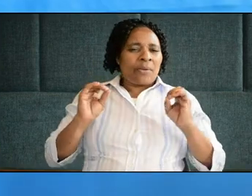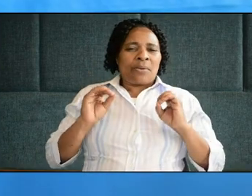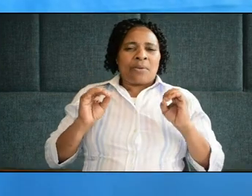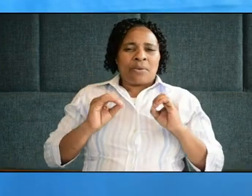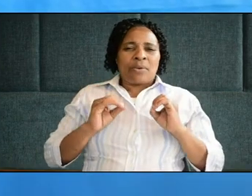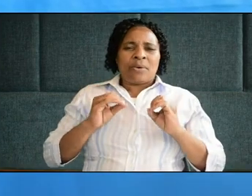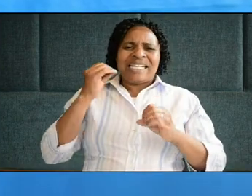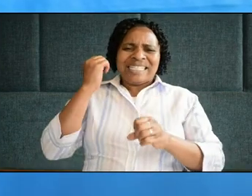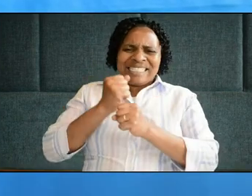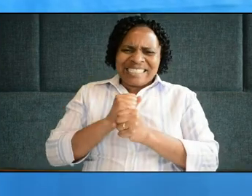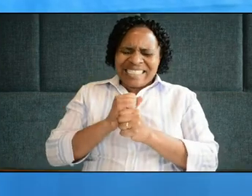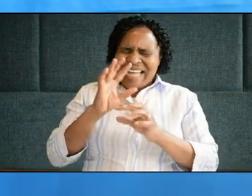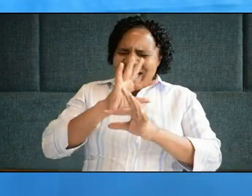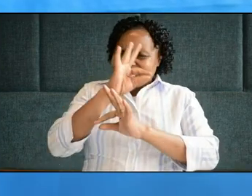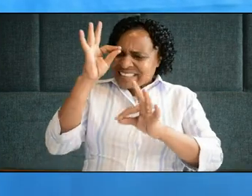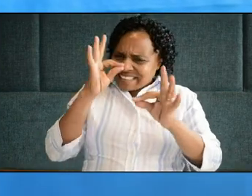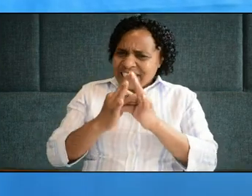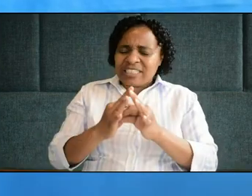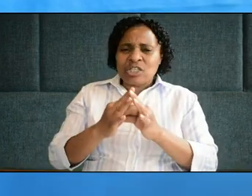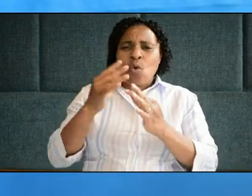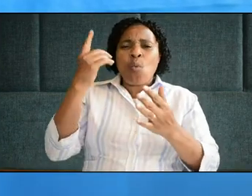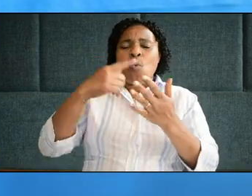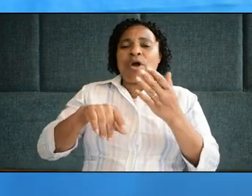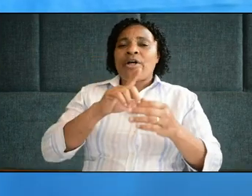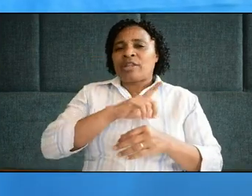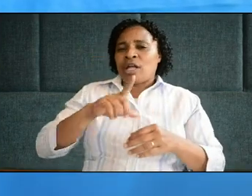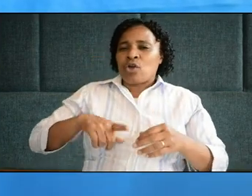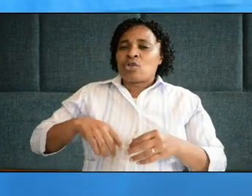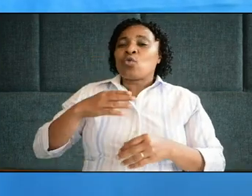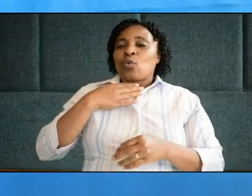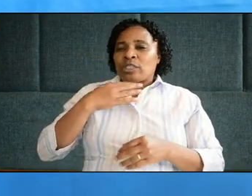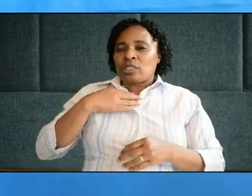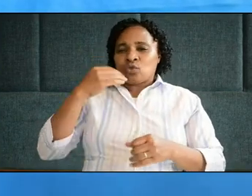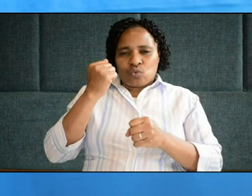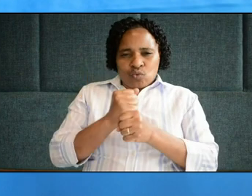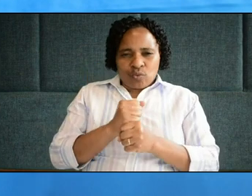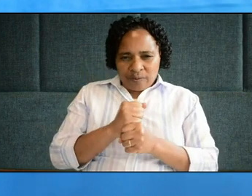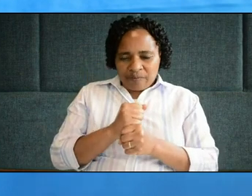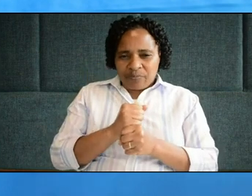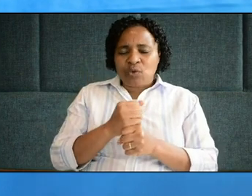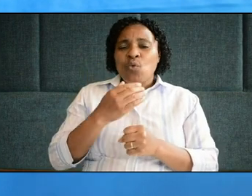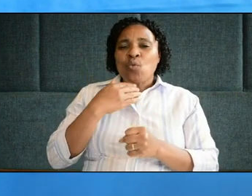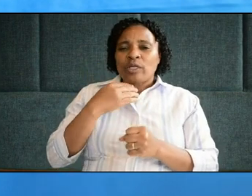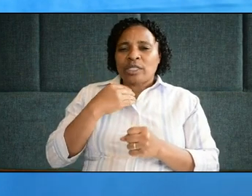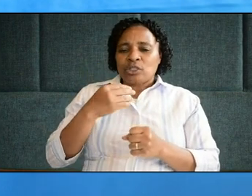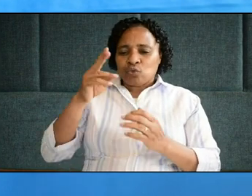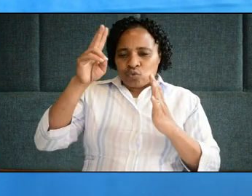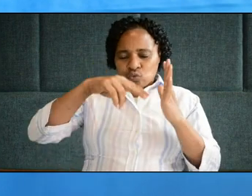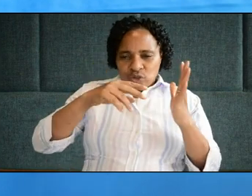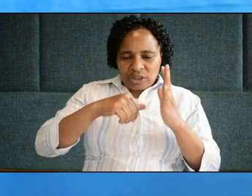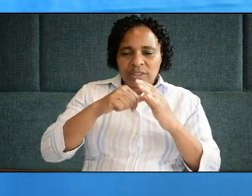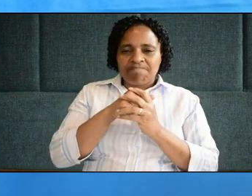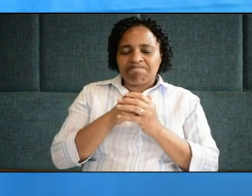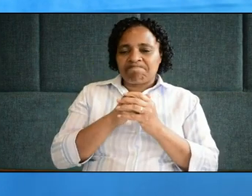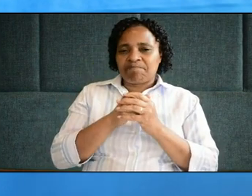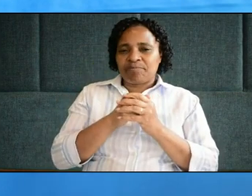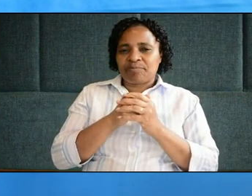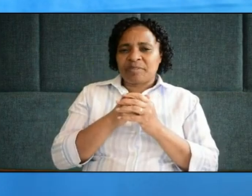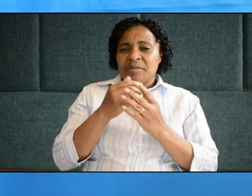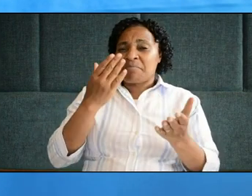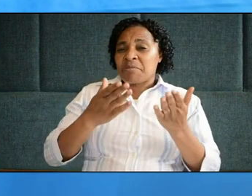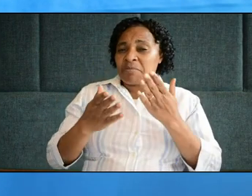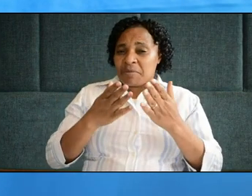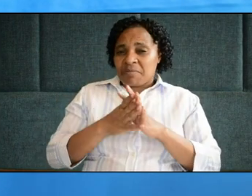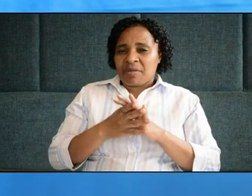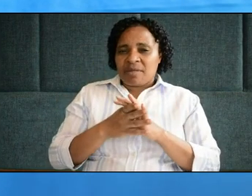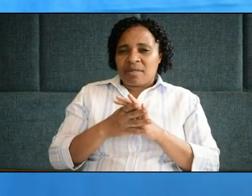exactly the Lord would like him to do. Now, I just want us to read the flashlight, then